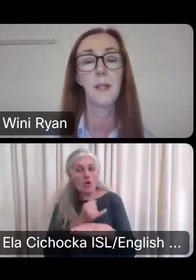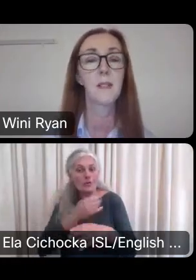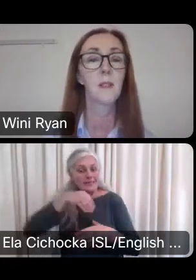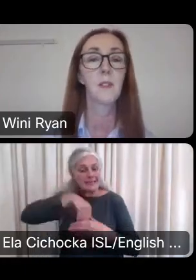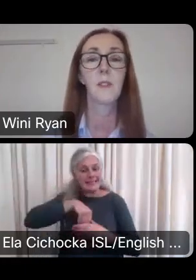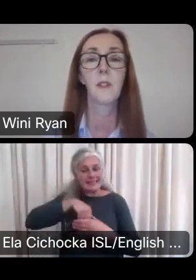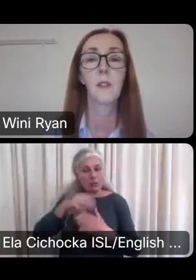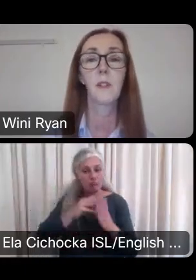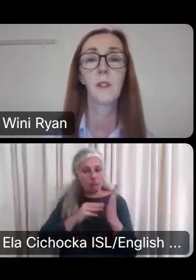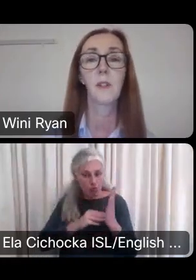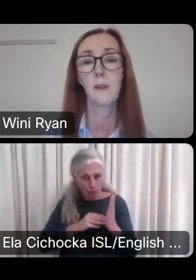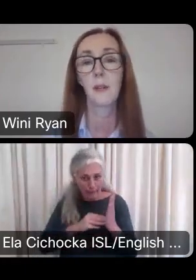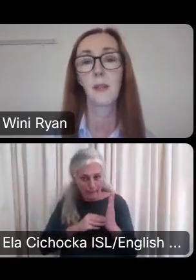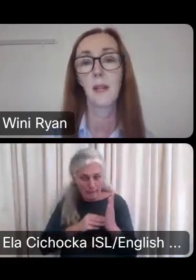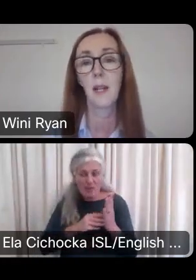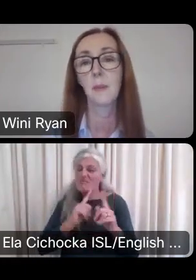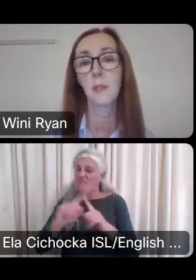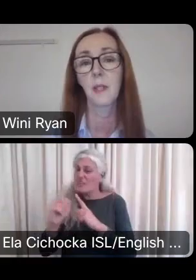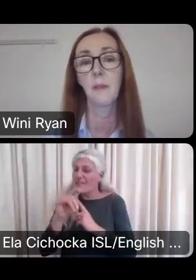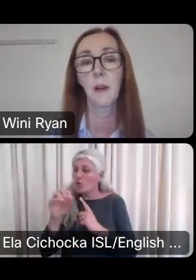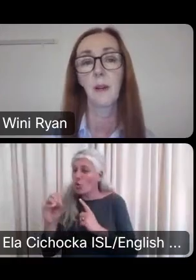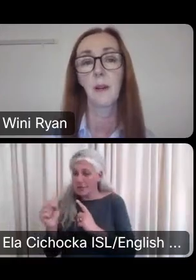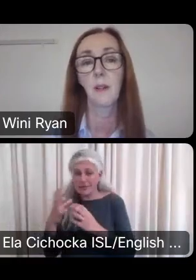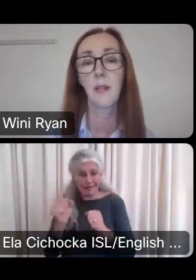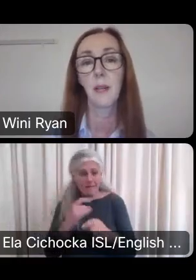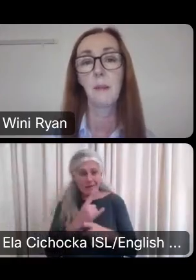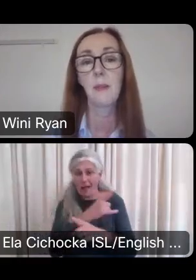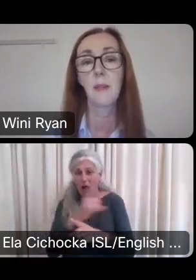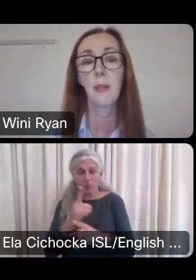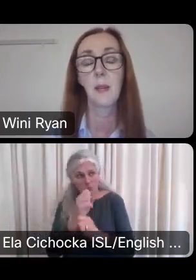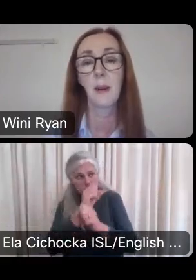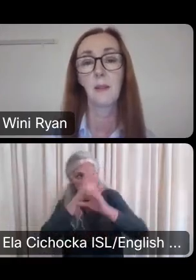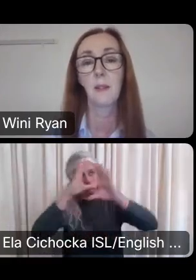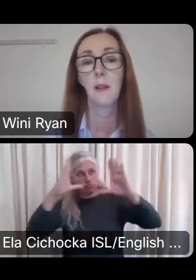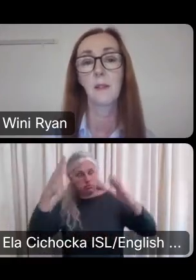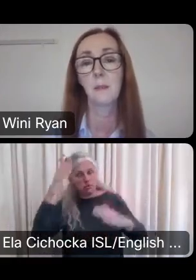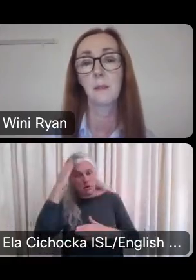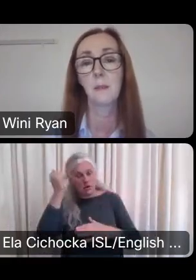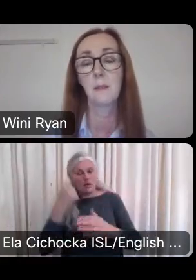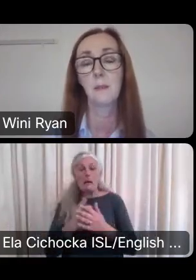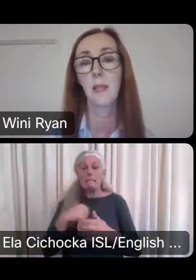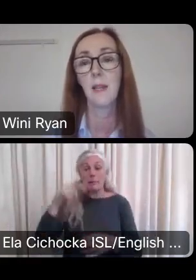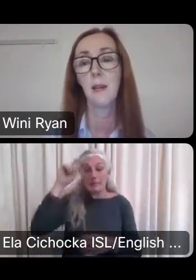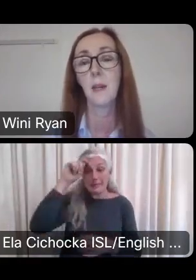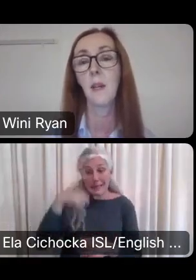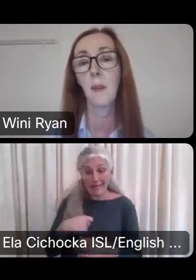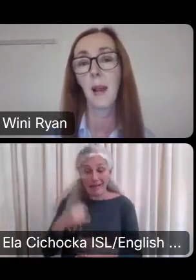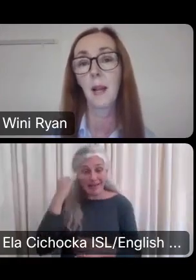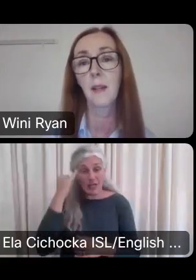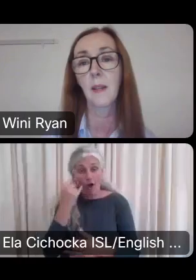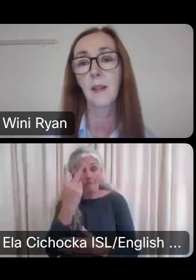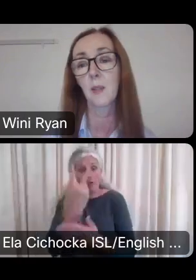Program. So there are some tools out there that can help us with self-awareness, and maybe thinking about the concept of duality, being